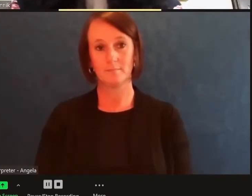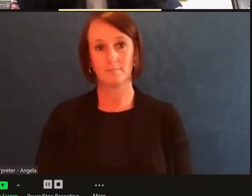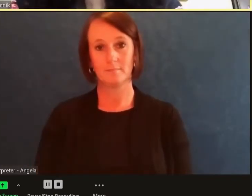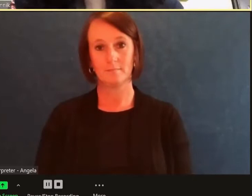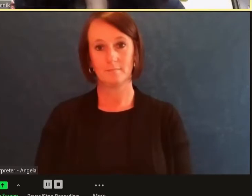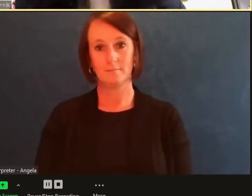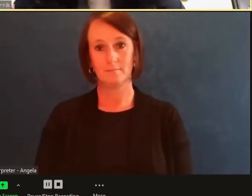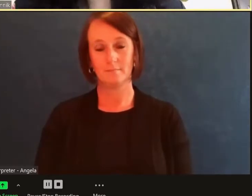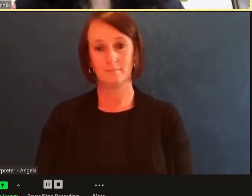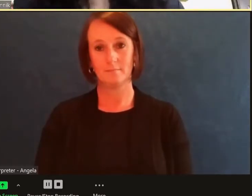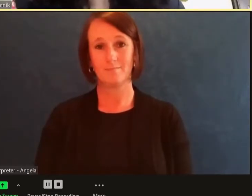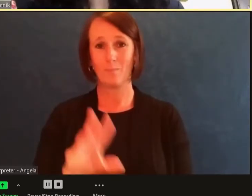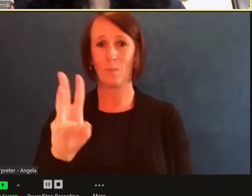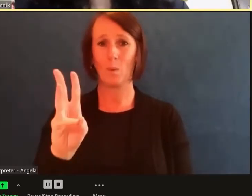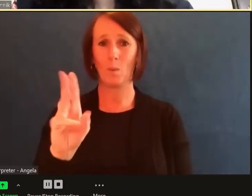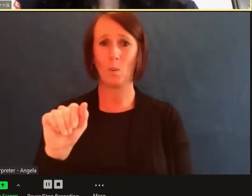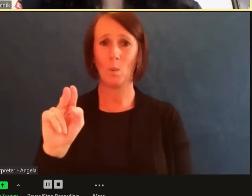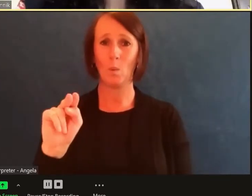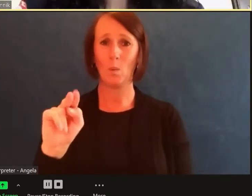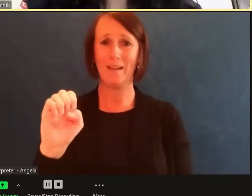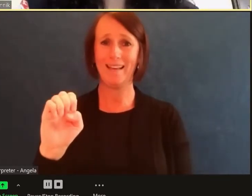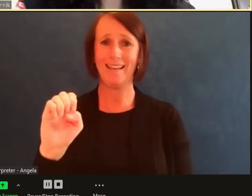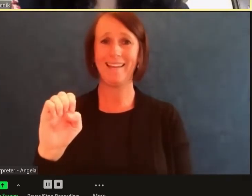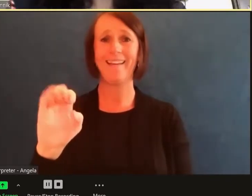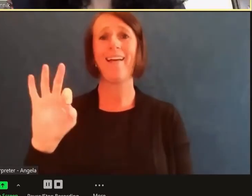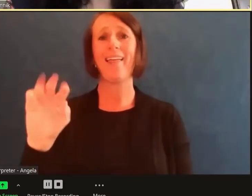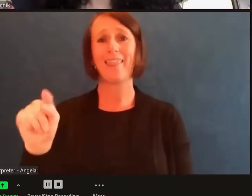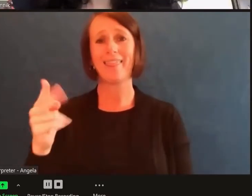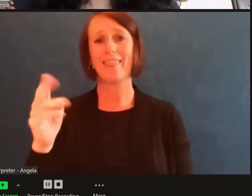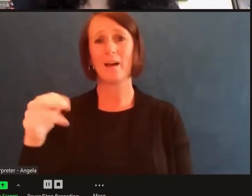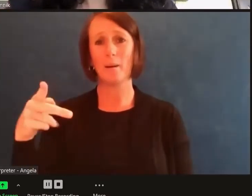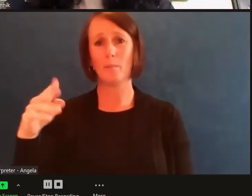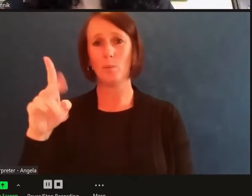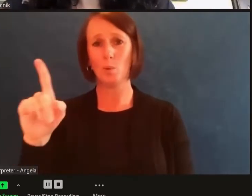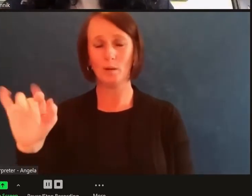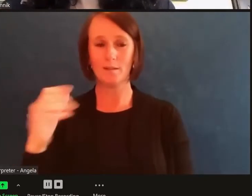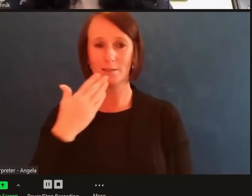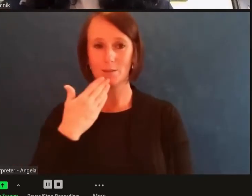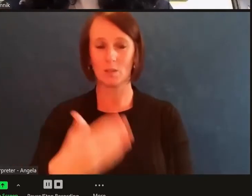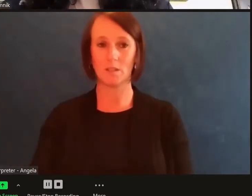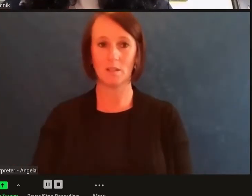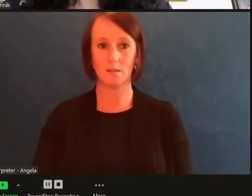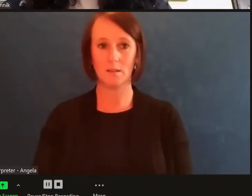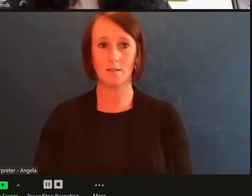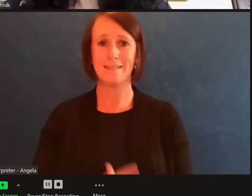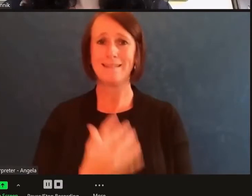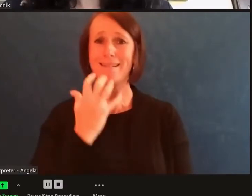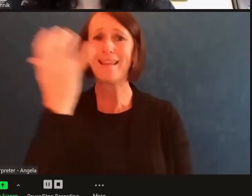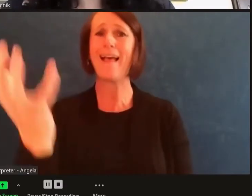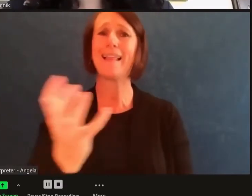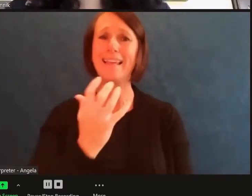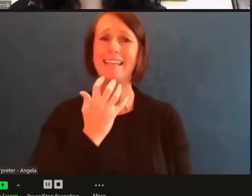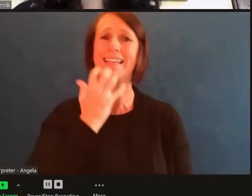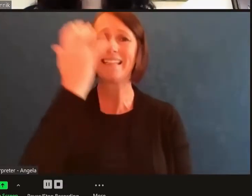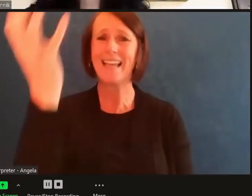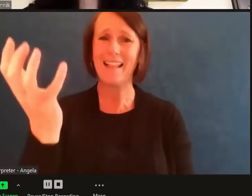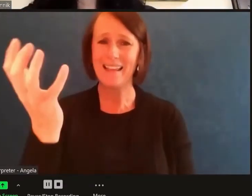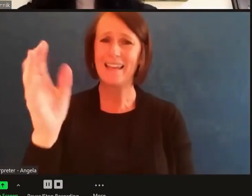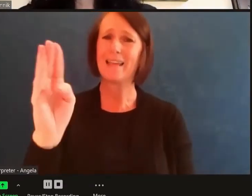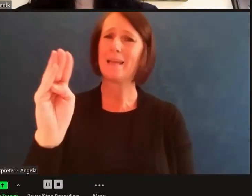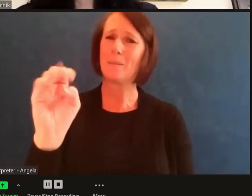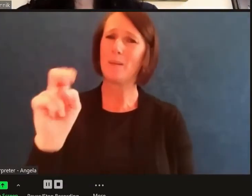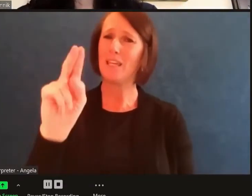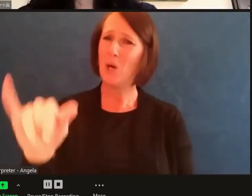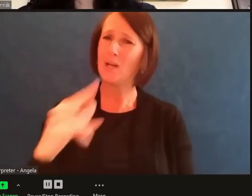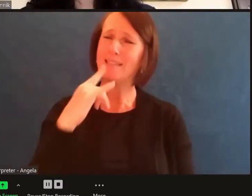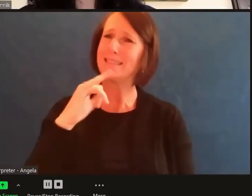the Poodle too, though. Yeah, but if you're in the park and yelling Beyonce, put down the dead squirrel, it